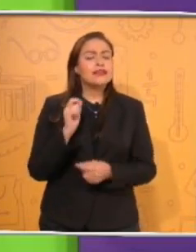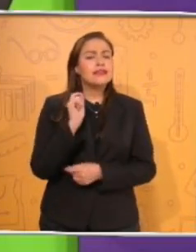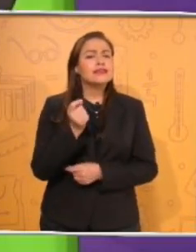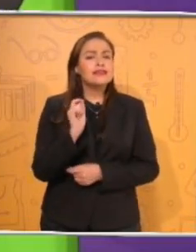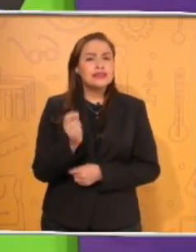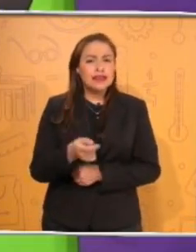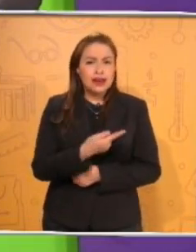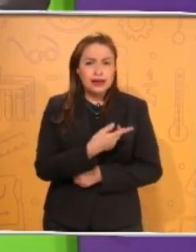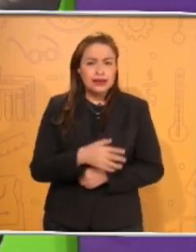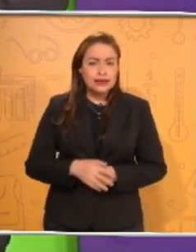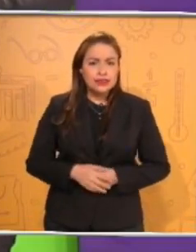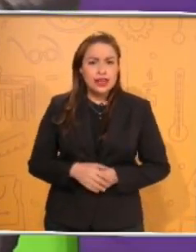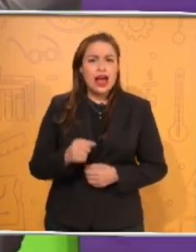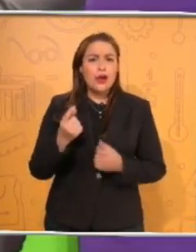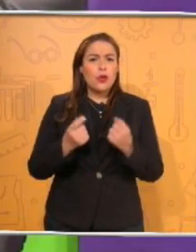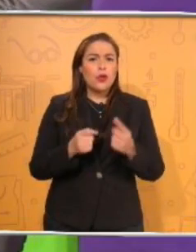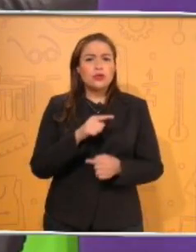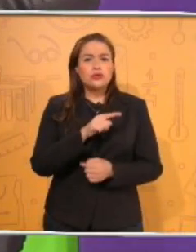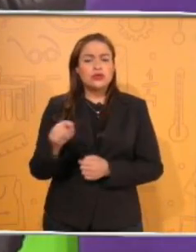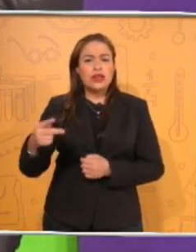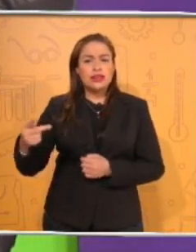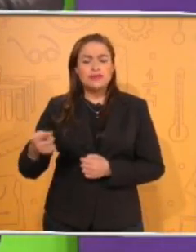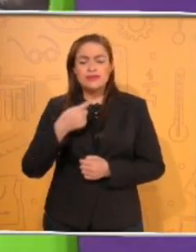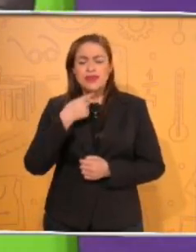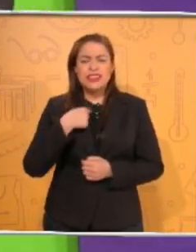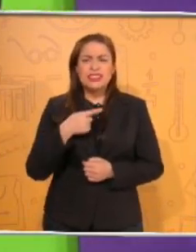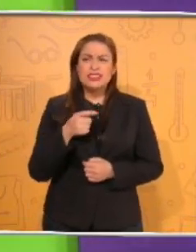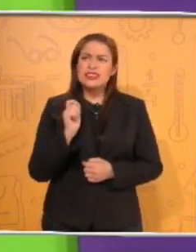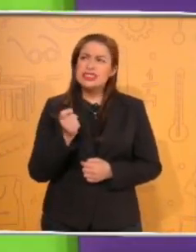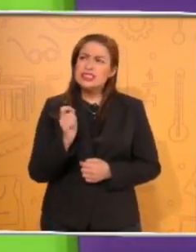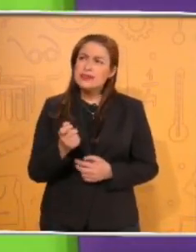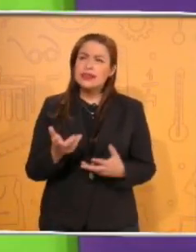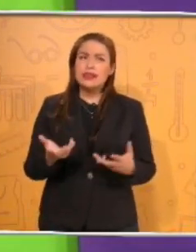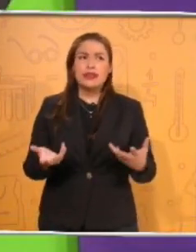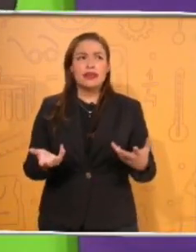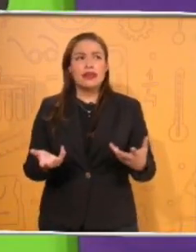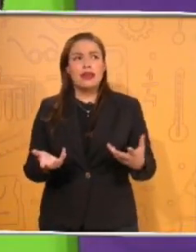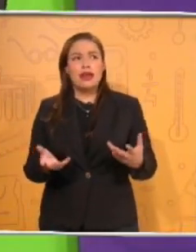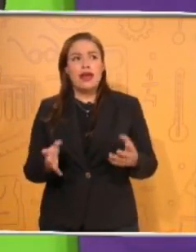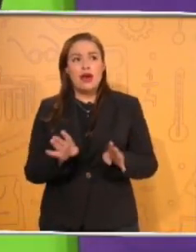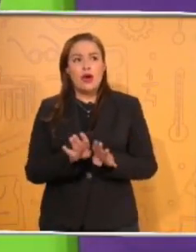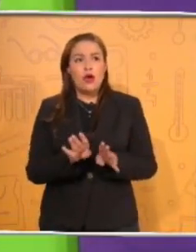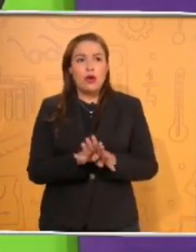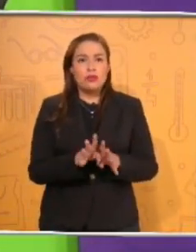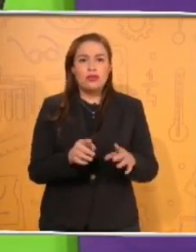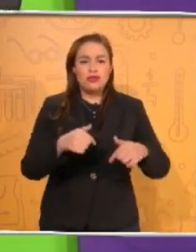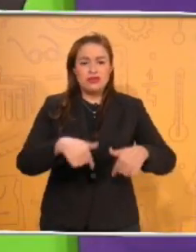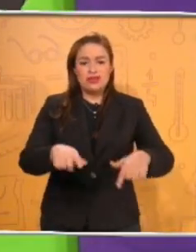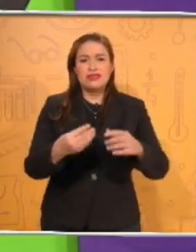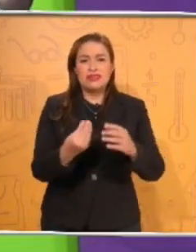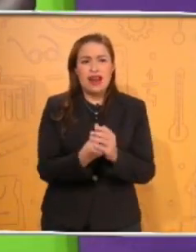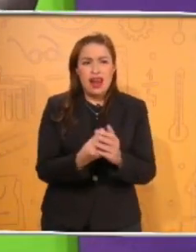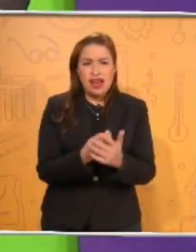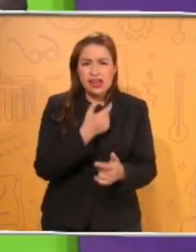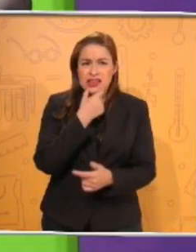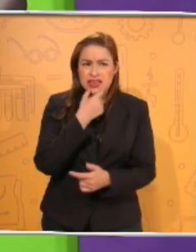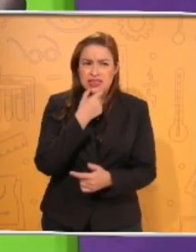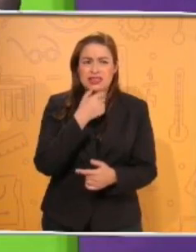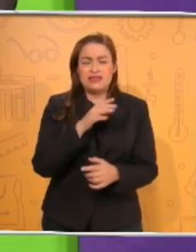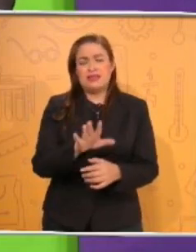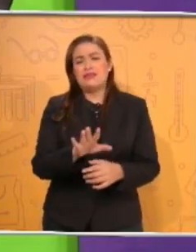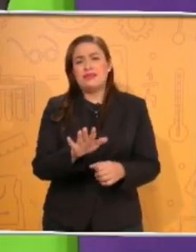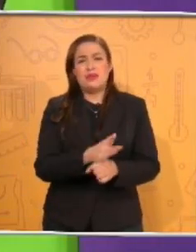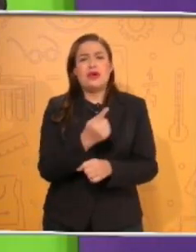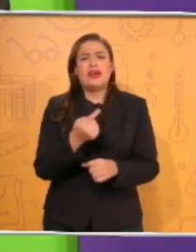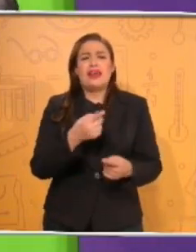Some people ask me, hey teacher, it was the class of English. Why were we